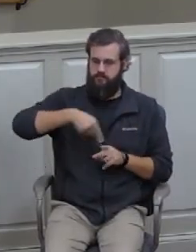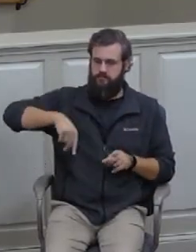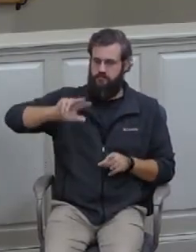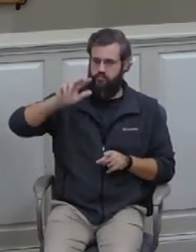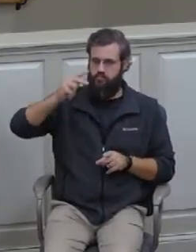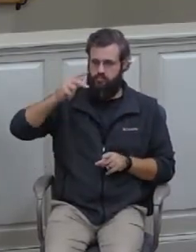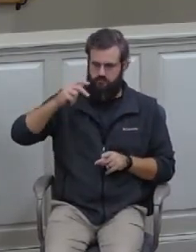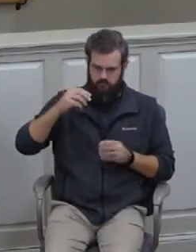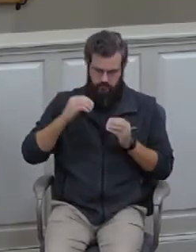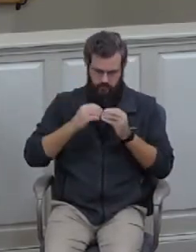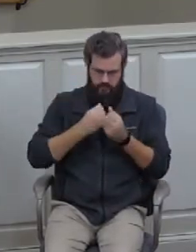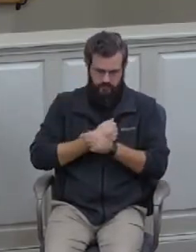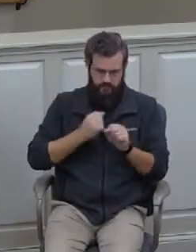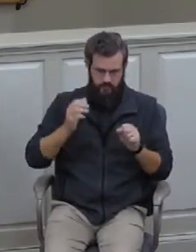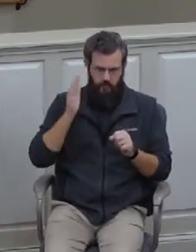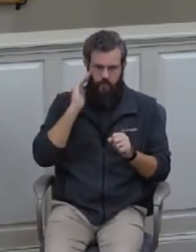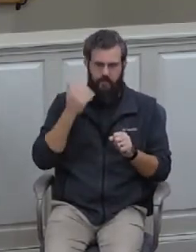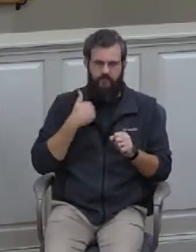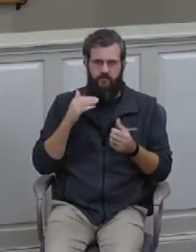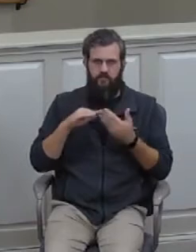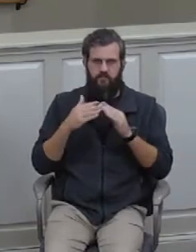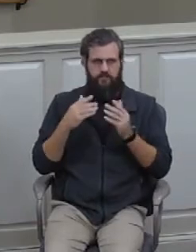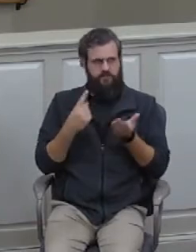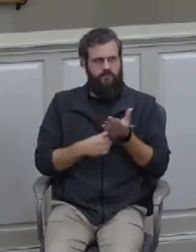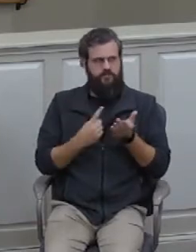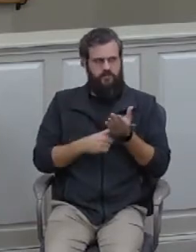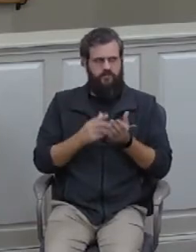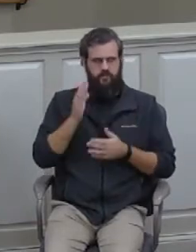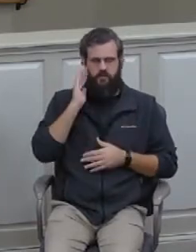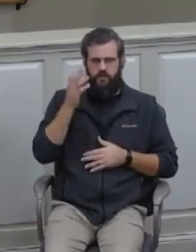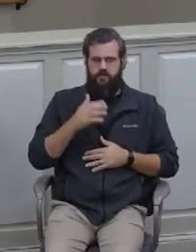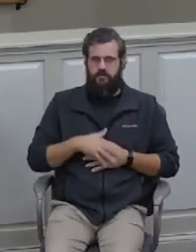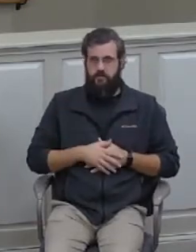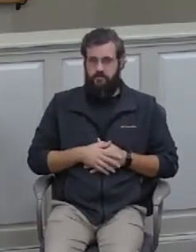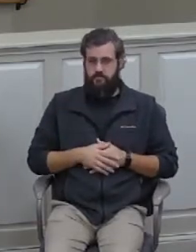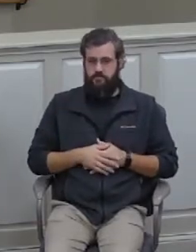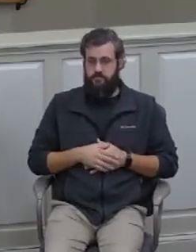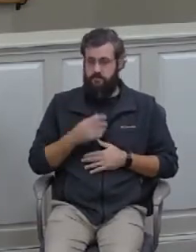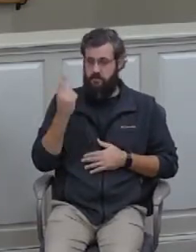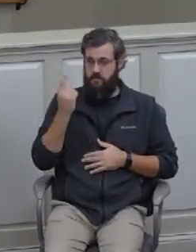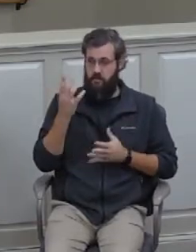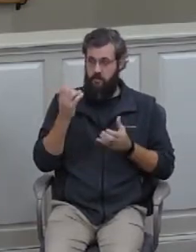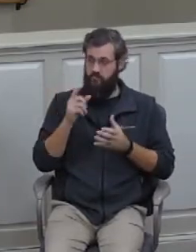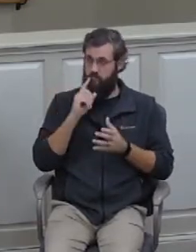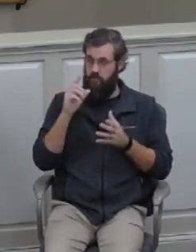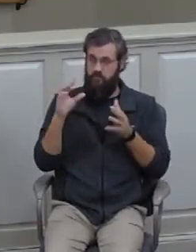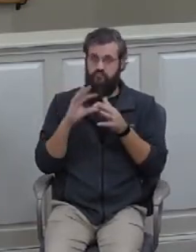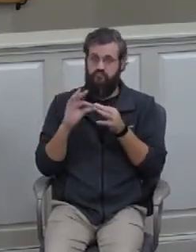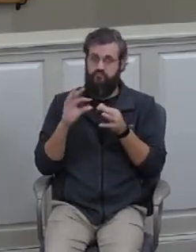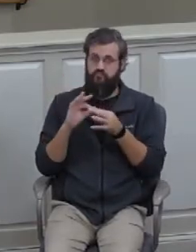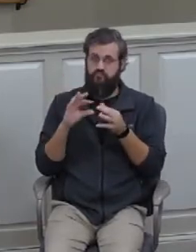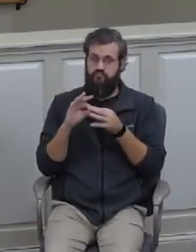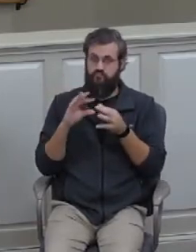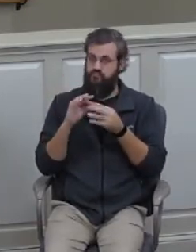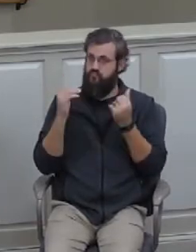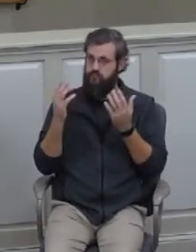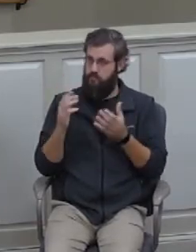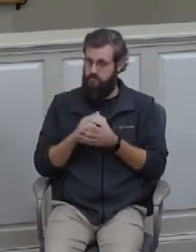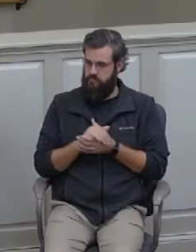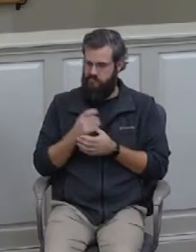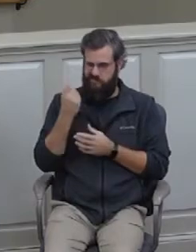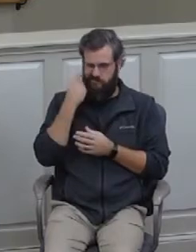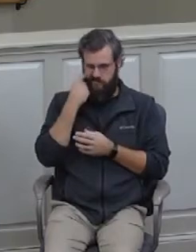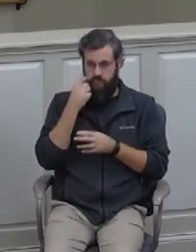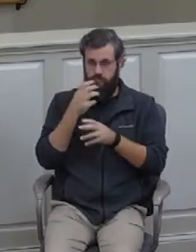know there's a lot of community discussion about that. But the one thing I really did want to highlight tonight is that we recently